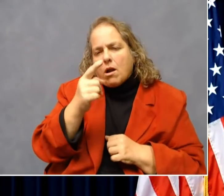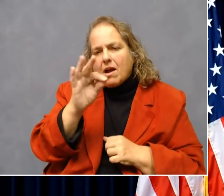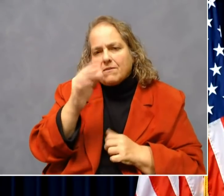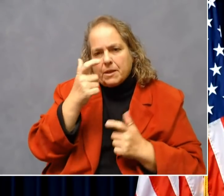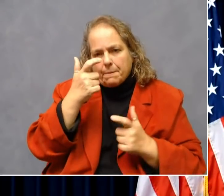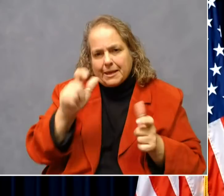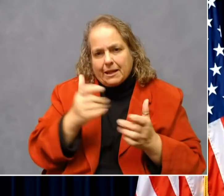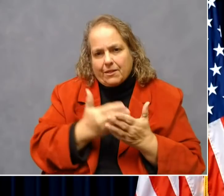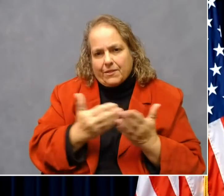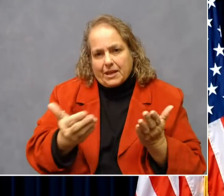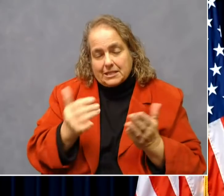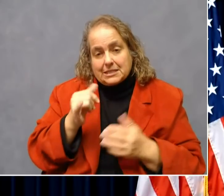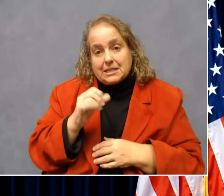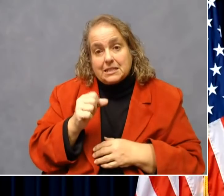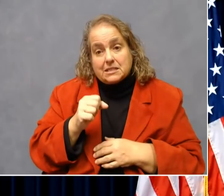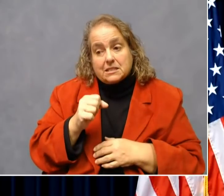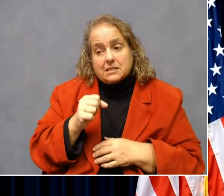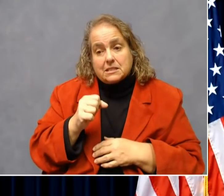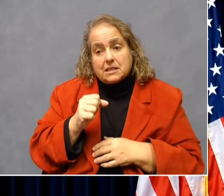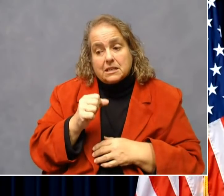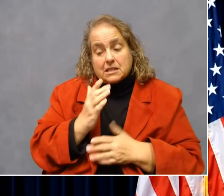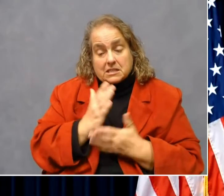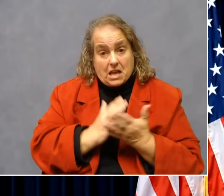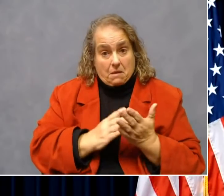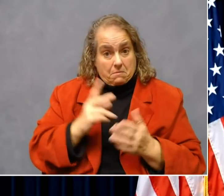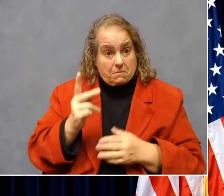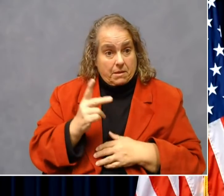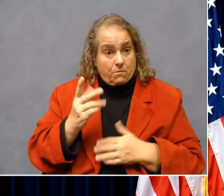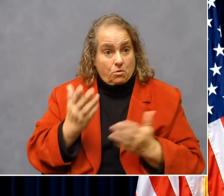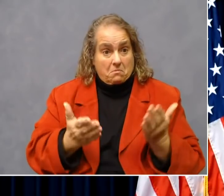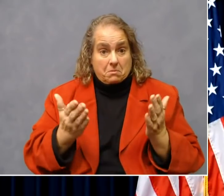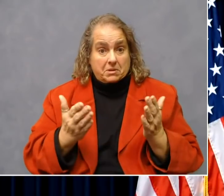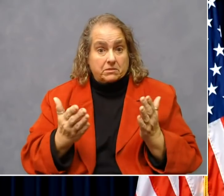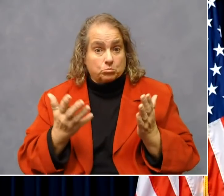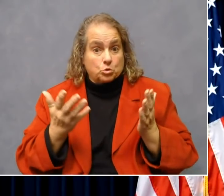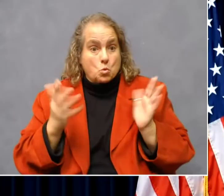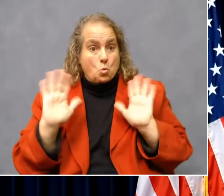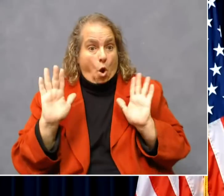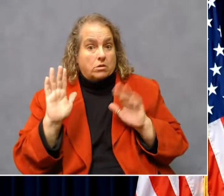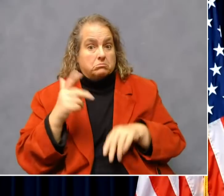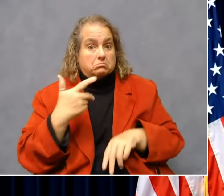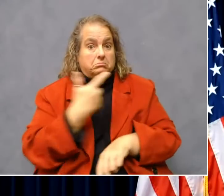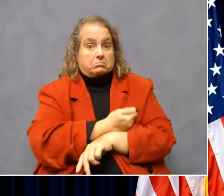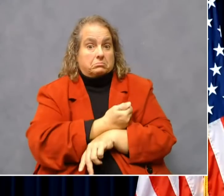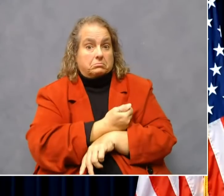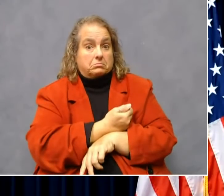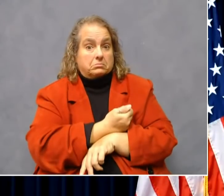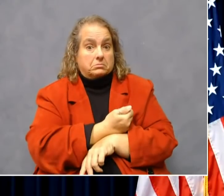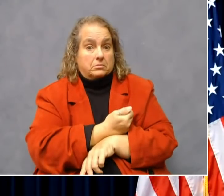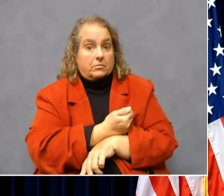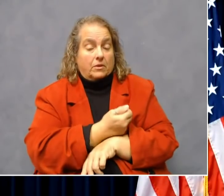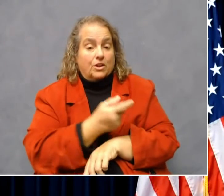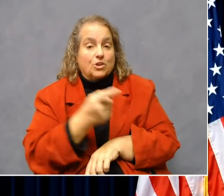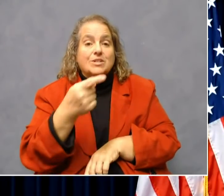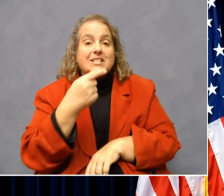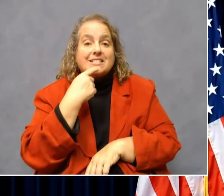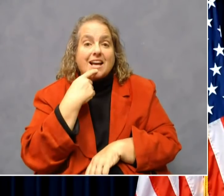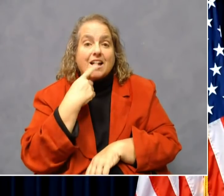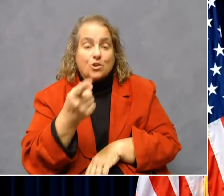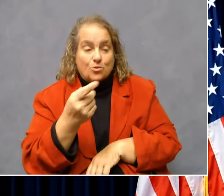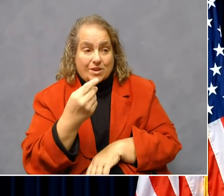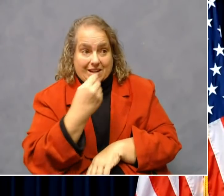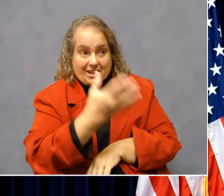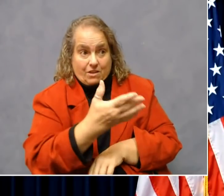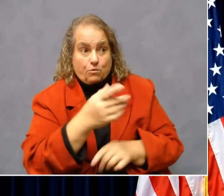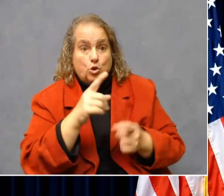some reluctance among people to take the vaccine, right? Just saying that you're going to give it to long-term care facilities doesn't ensure that everyone at those long-term